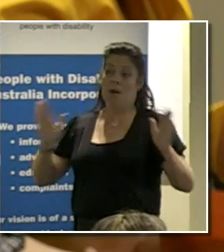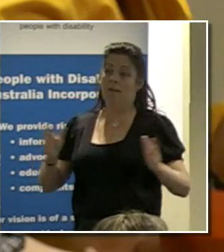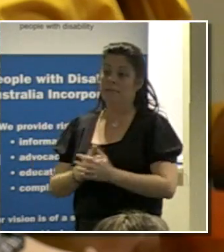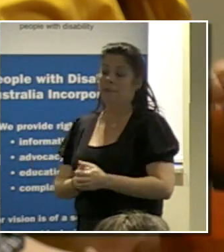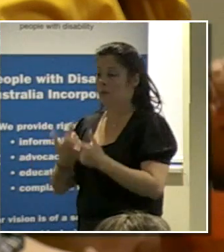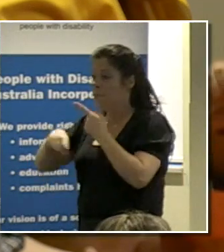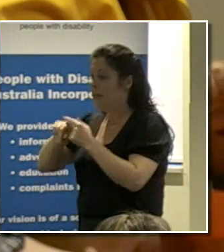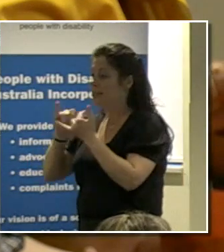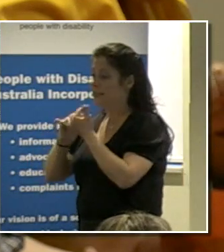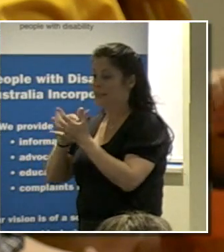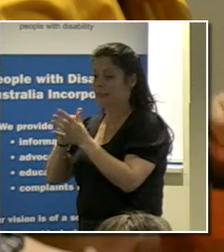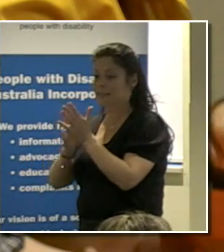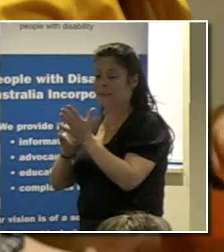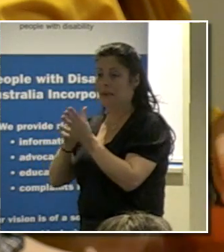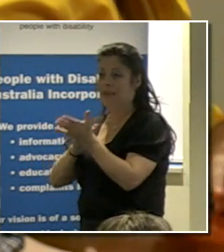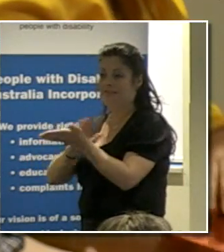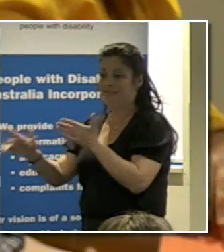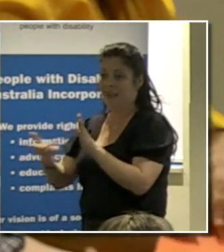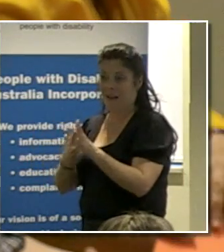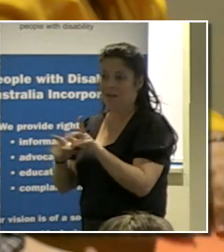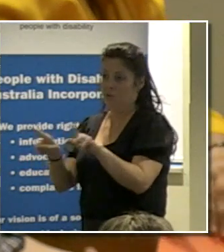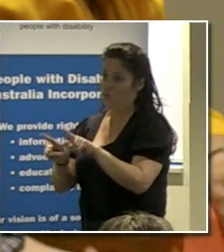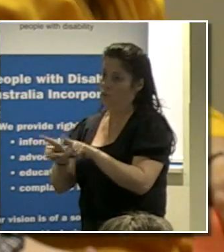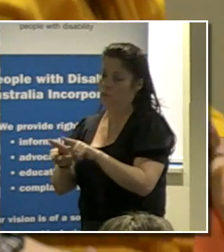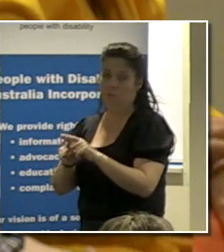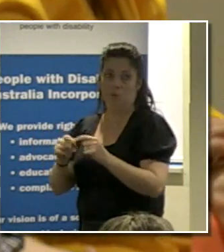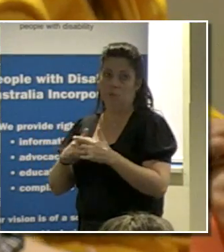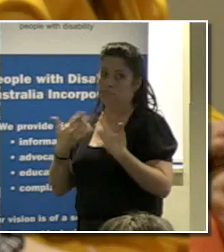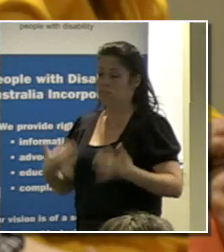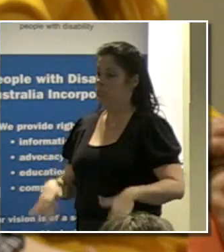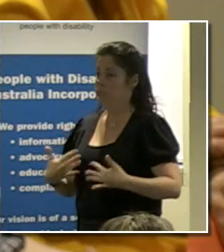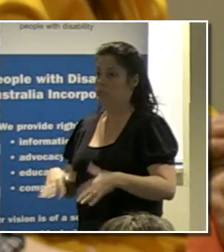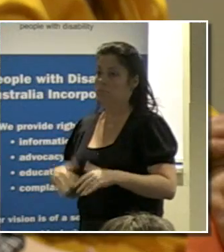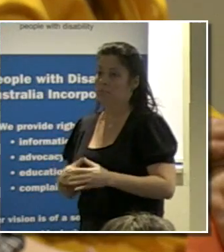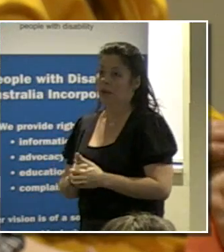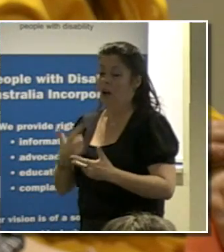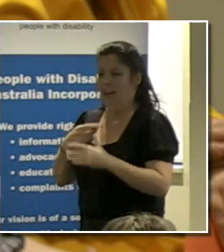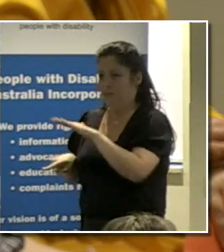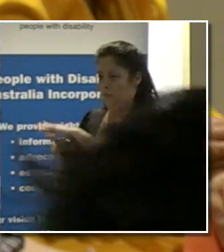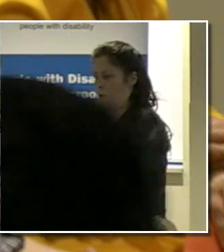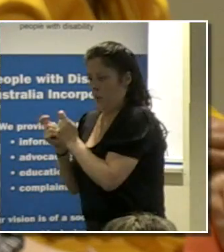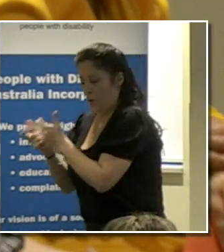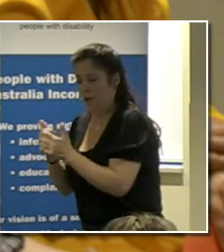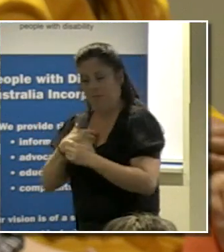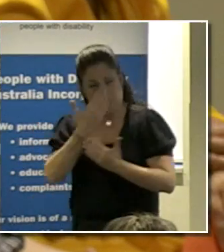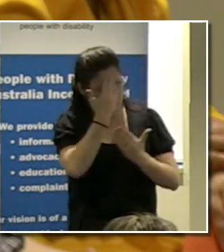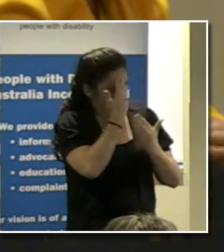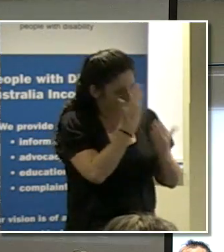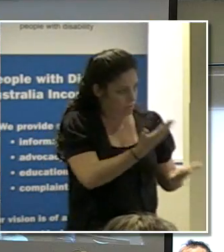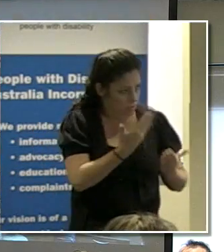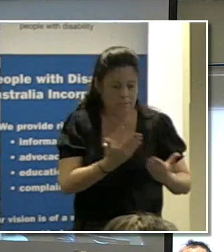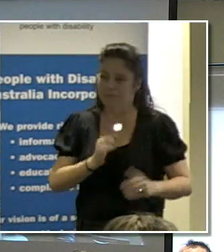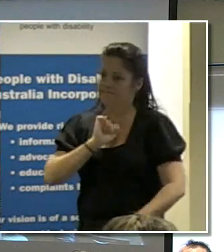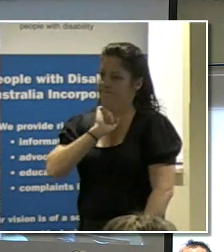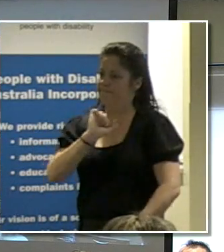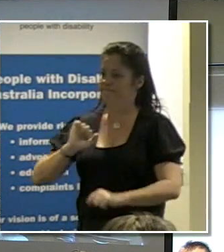moving, and Susie's too. I was enormously moved by, I'm sorry I had to leave early, but I just wanted people who didn't